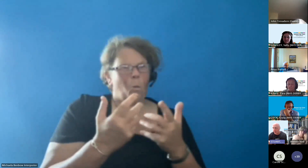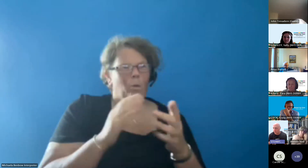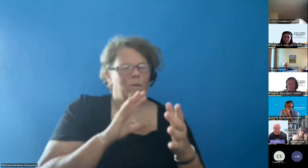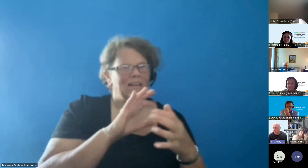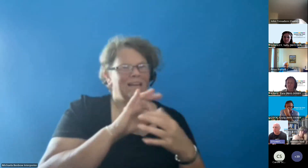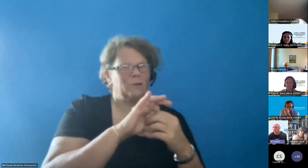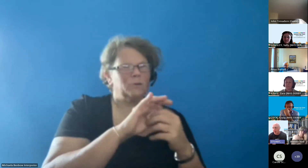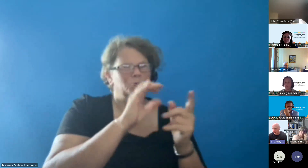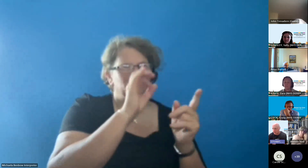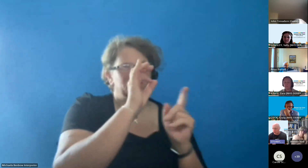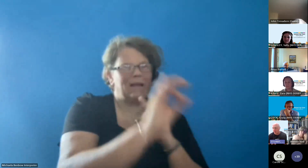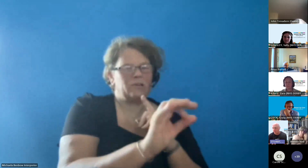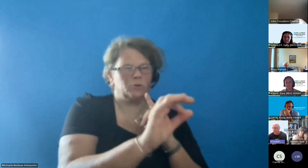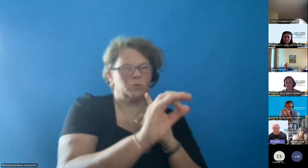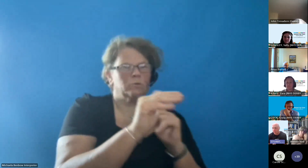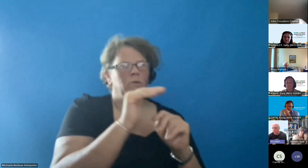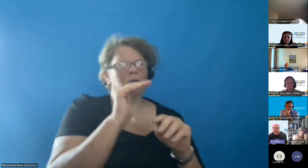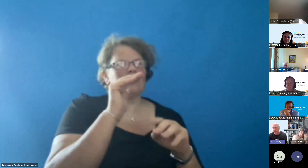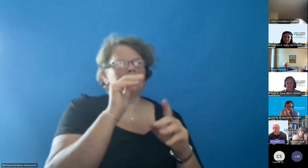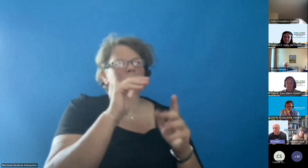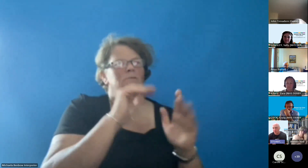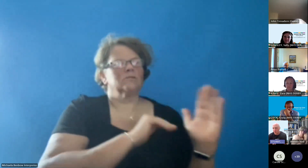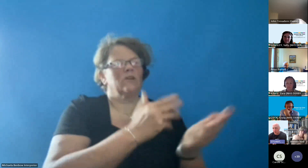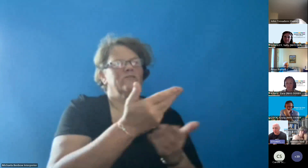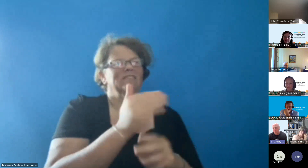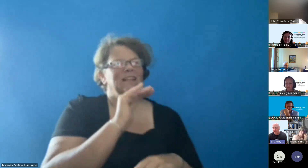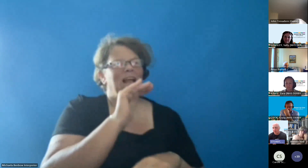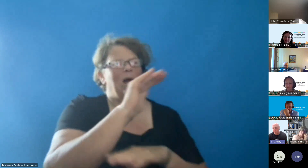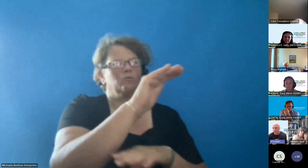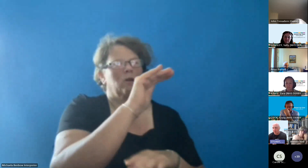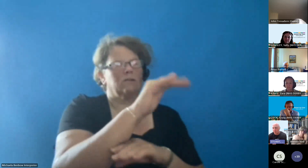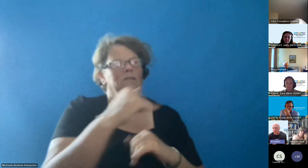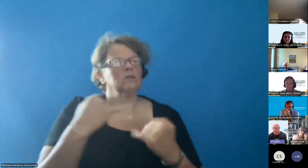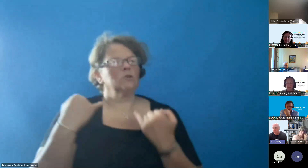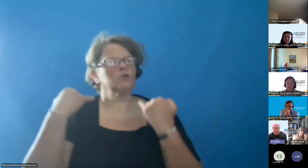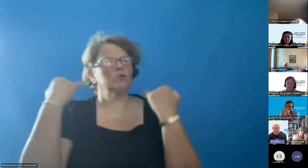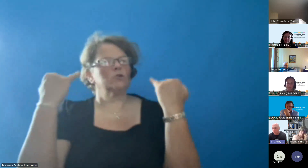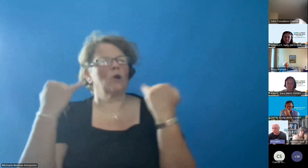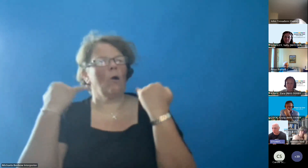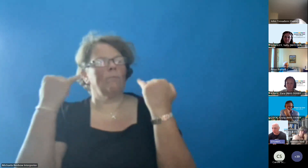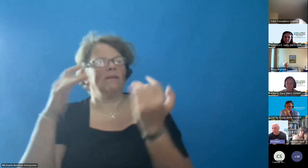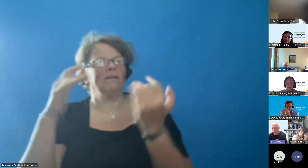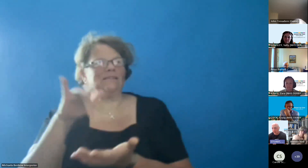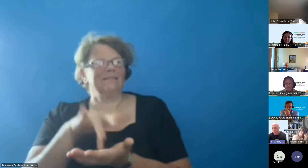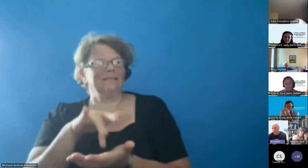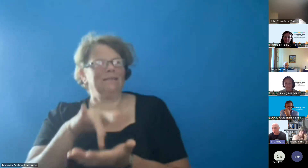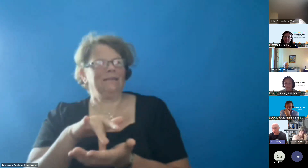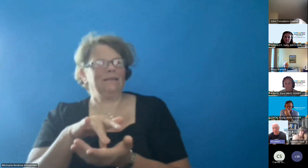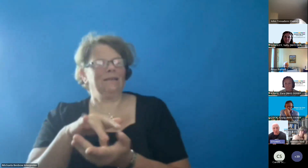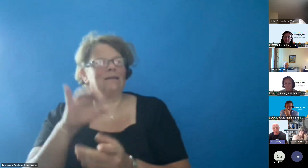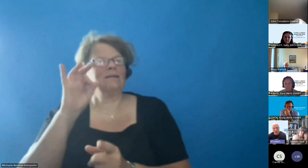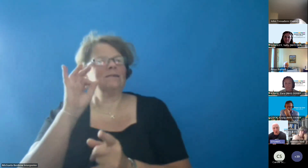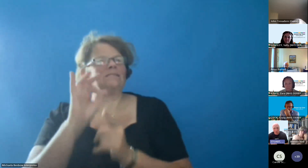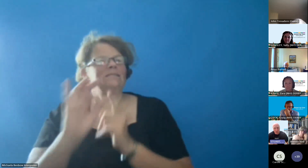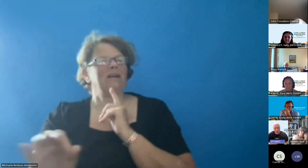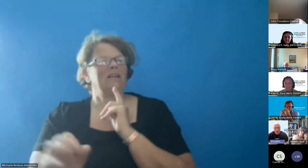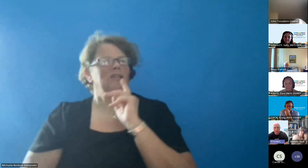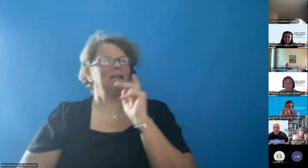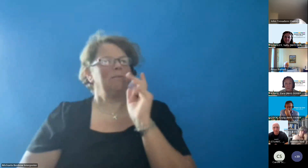with the county be managed? For example, in Derby City, the nearest specialist burns unit is Nottingham